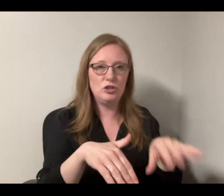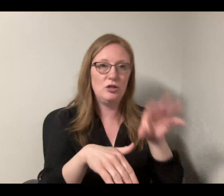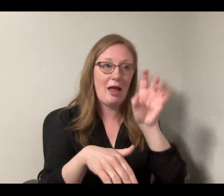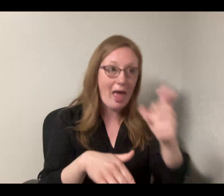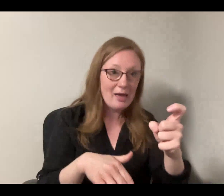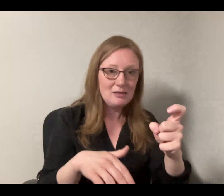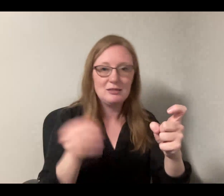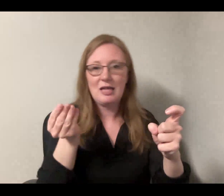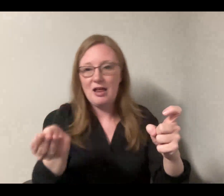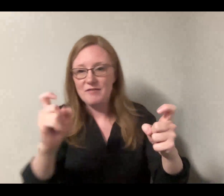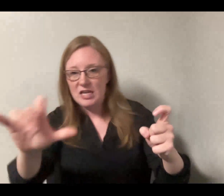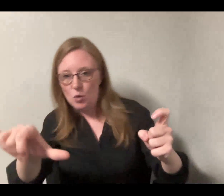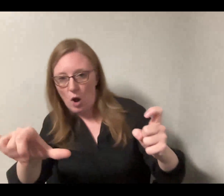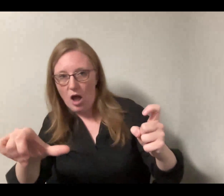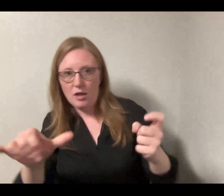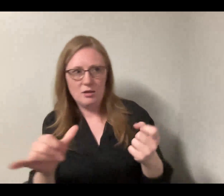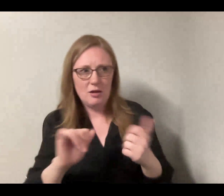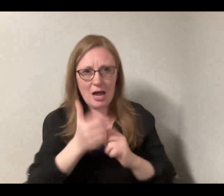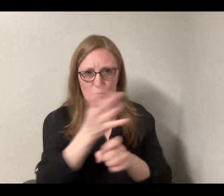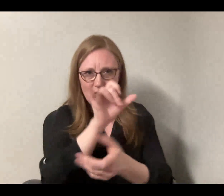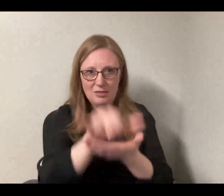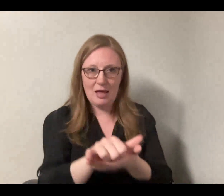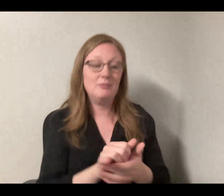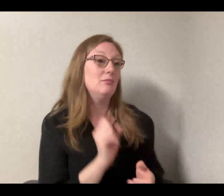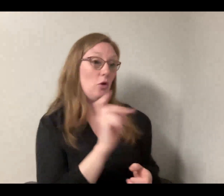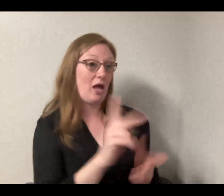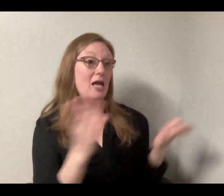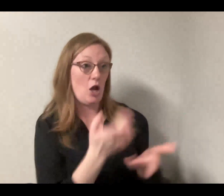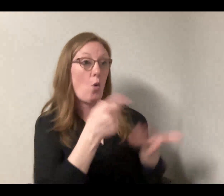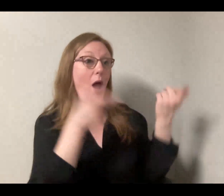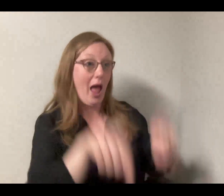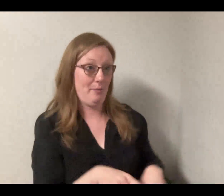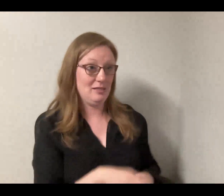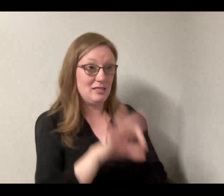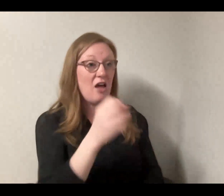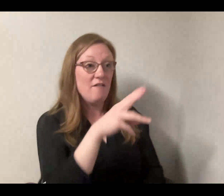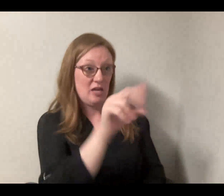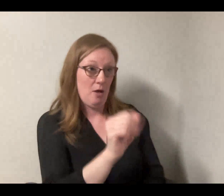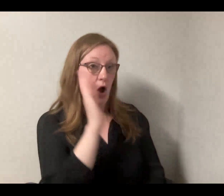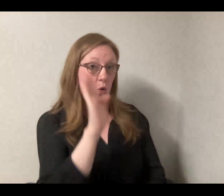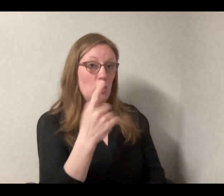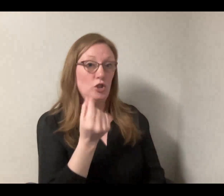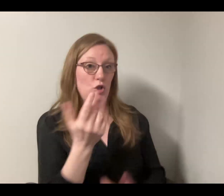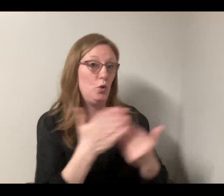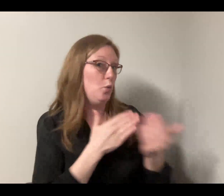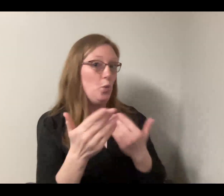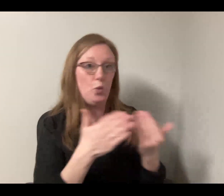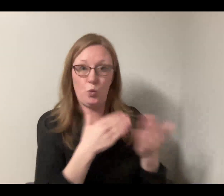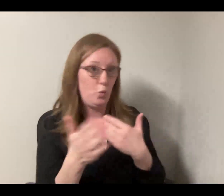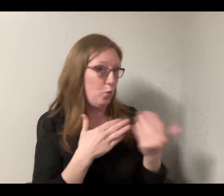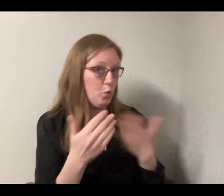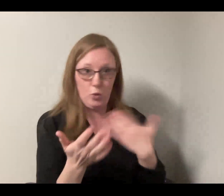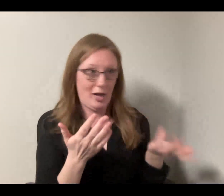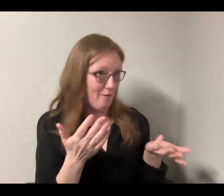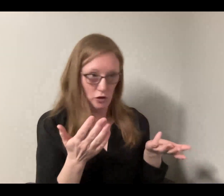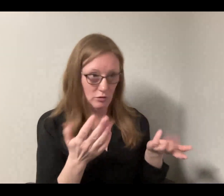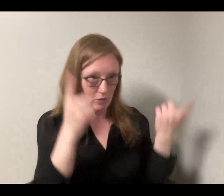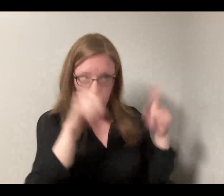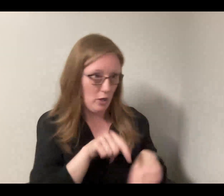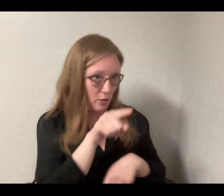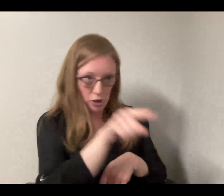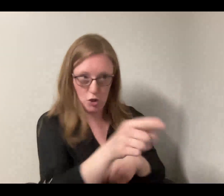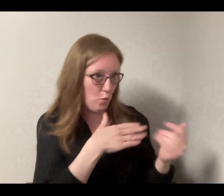do you navigate that? Here's what's going to happen. FEMA is going to do whatever is going to agree with